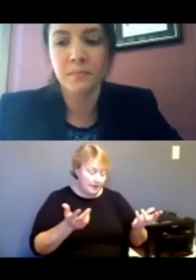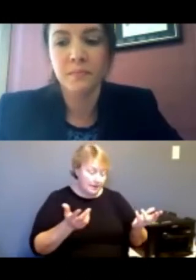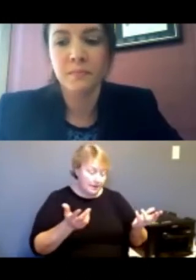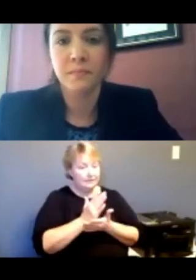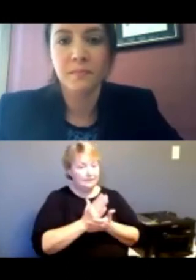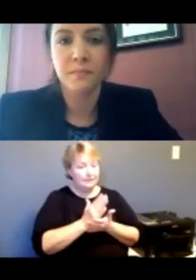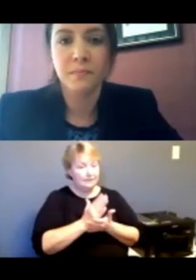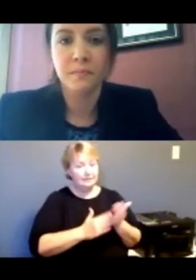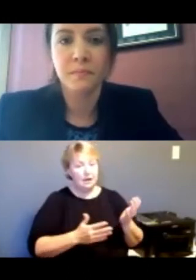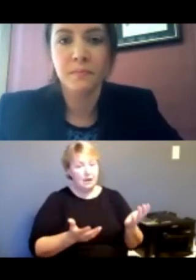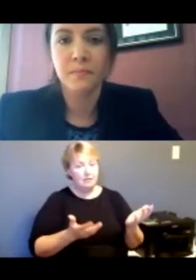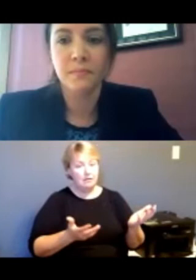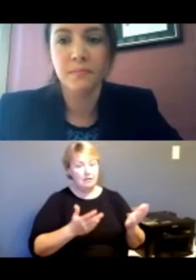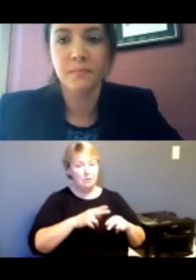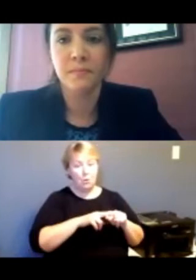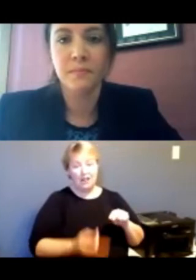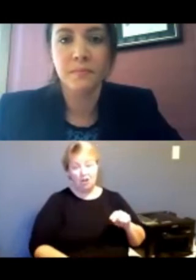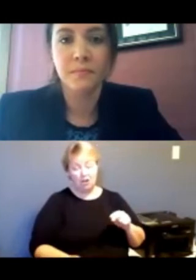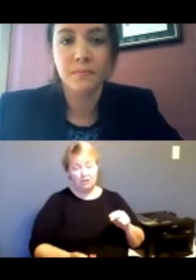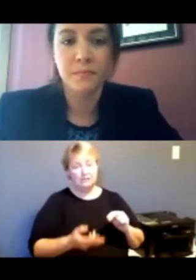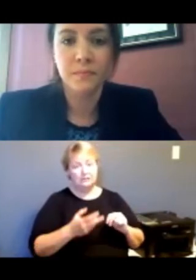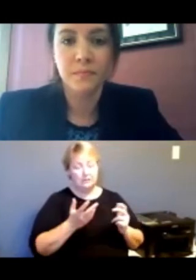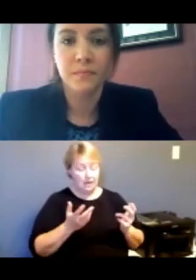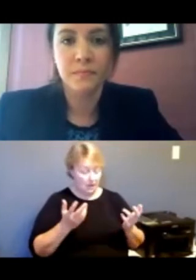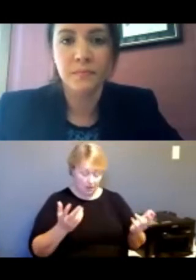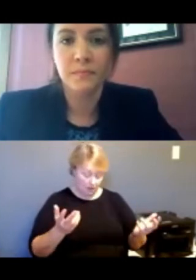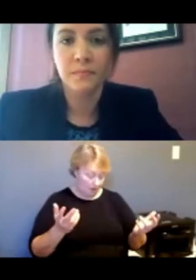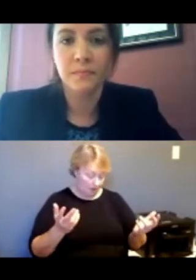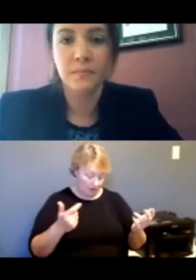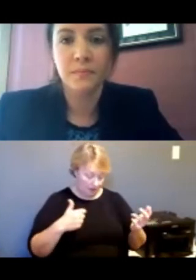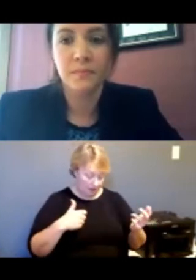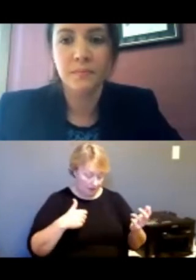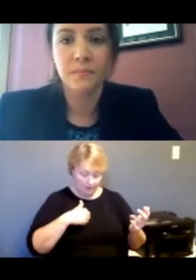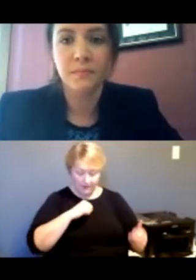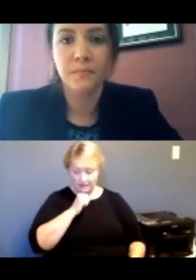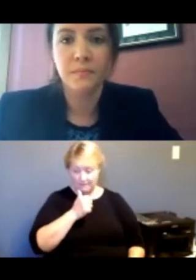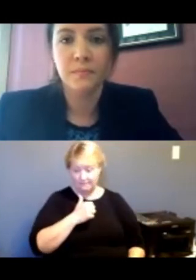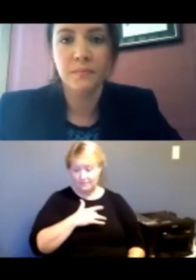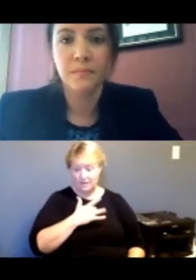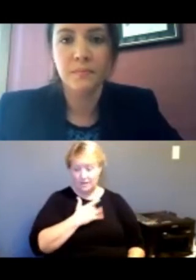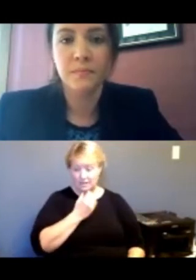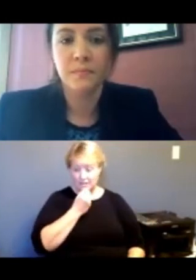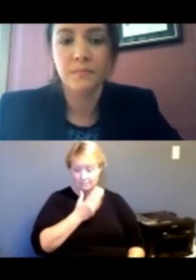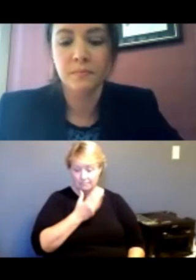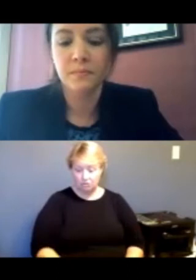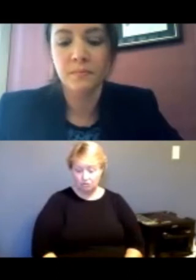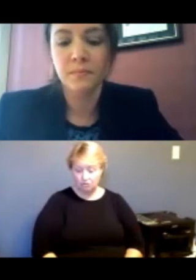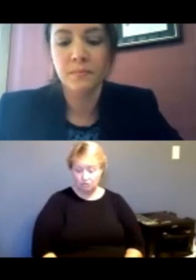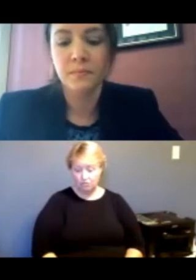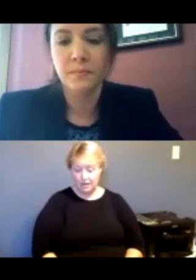some weight loss, and I wasn't feeling like eating much, and had